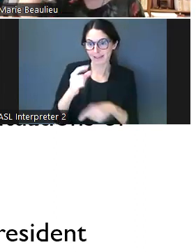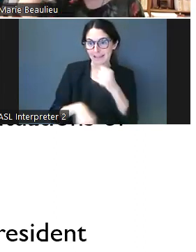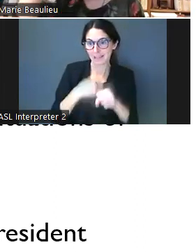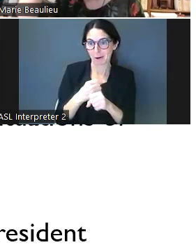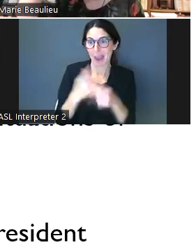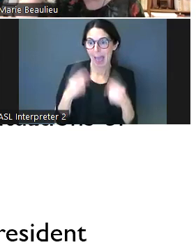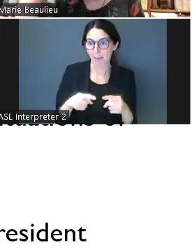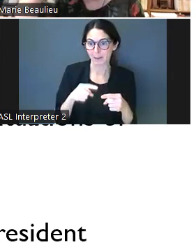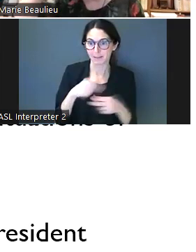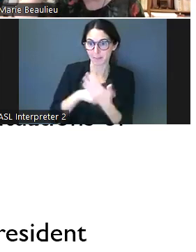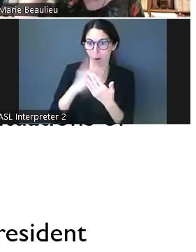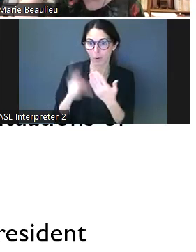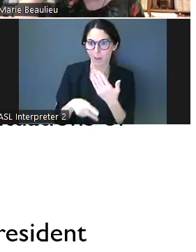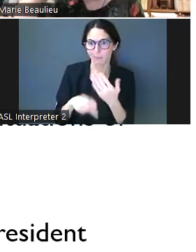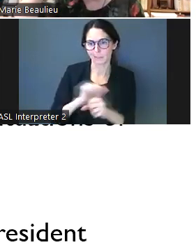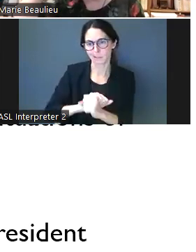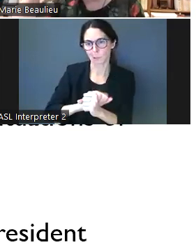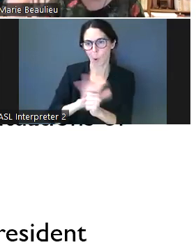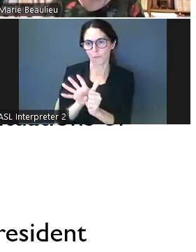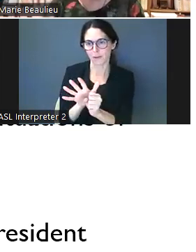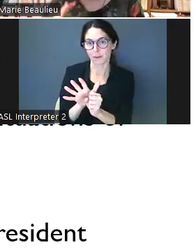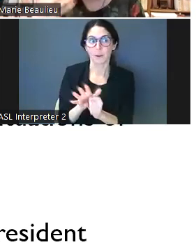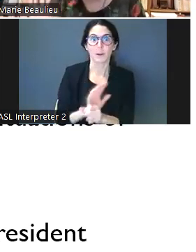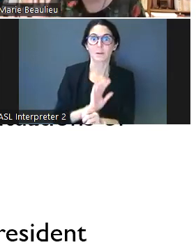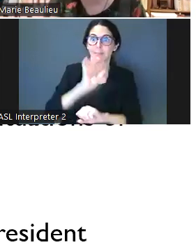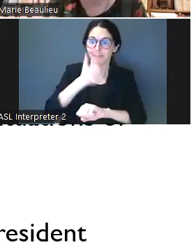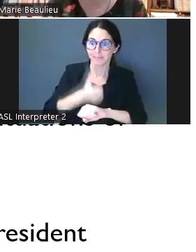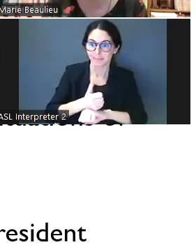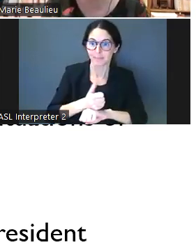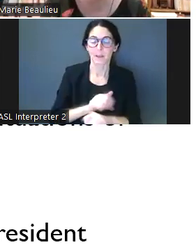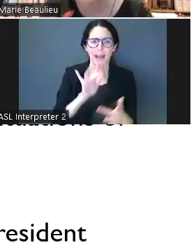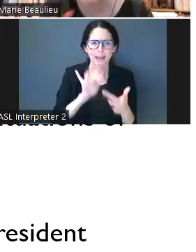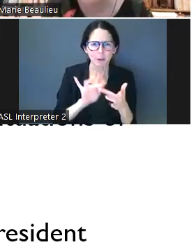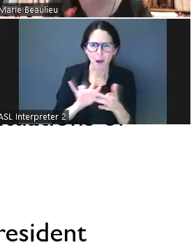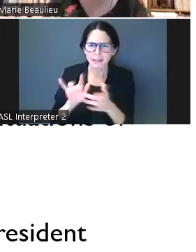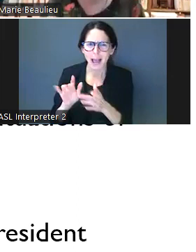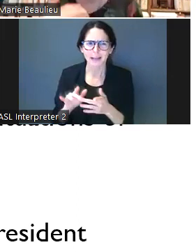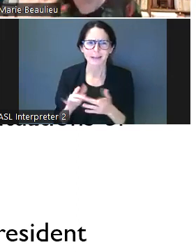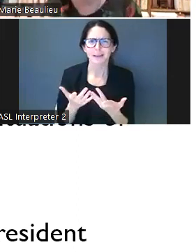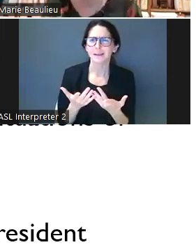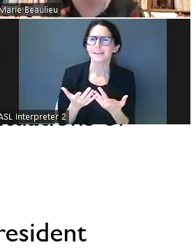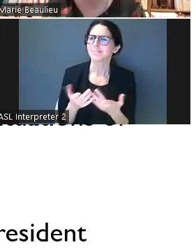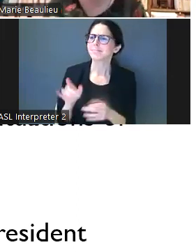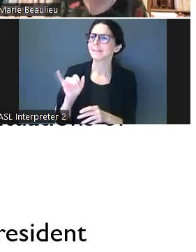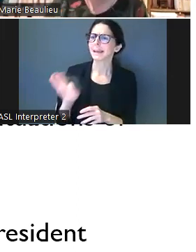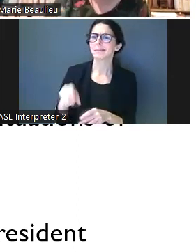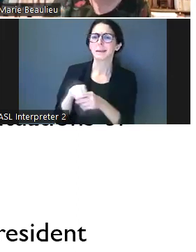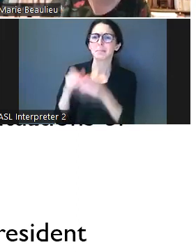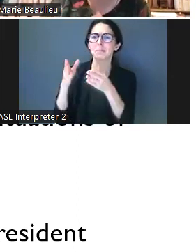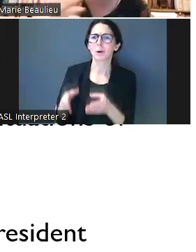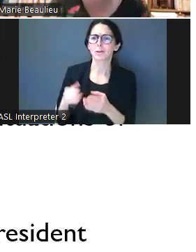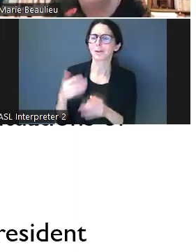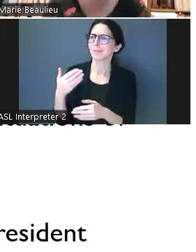was very difficult to implement and keep contact, and things that we were supposed to do in person were done by phone, were